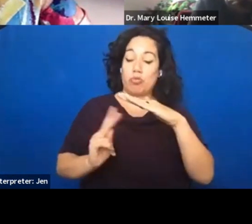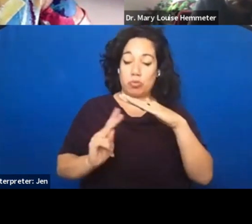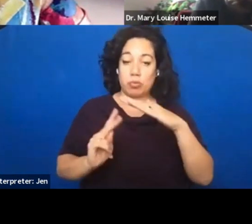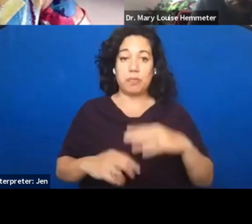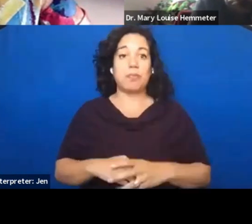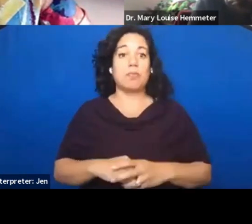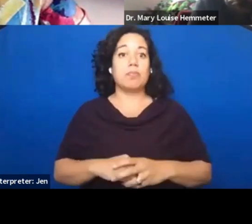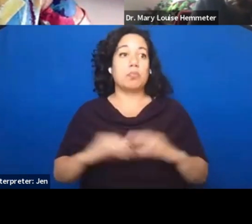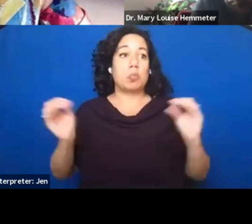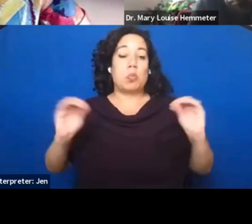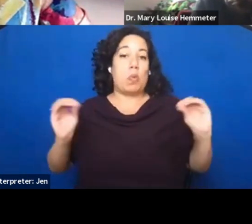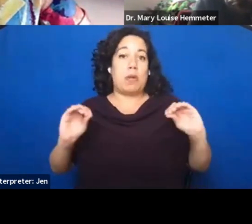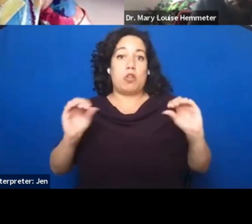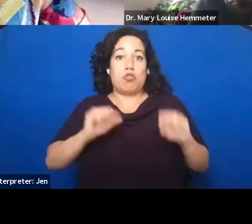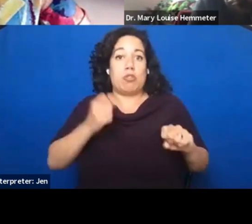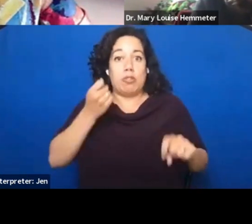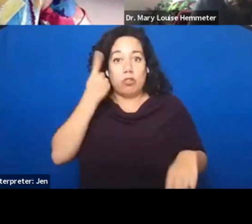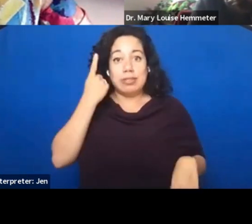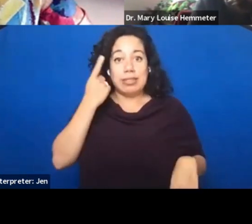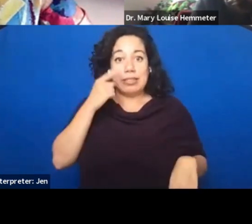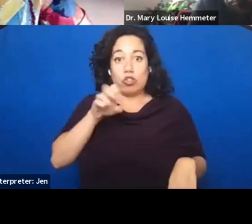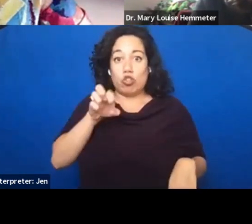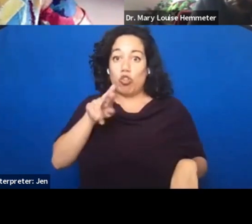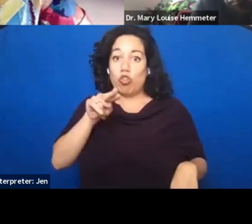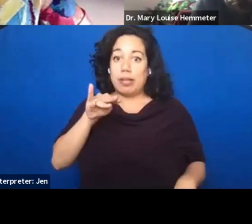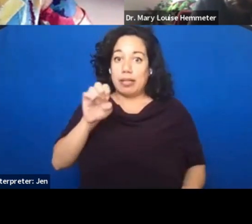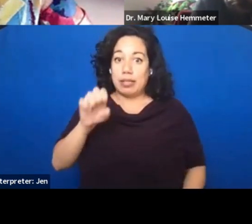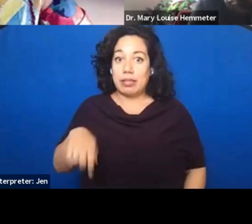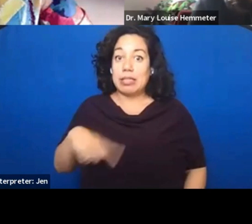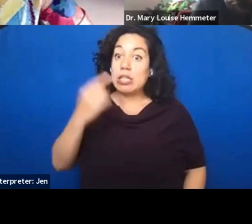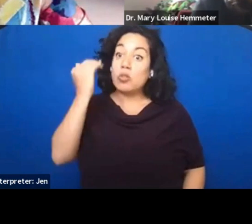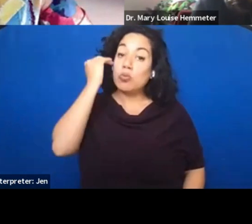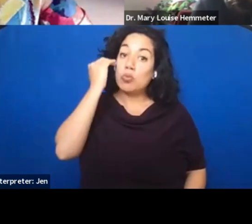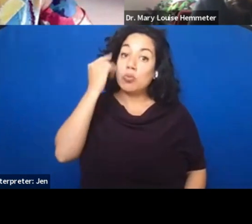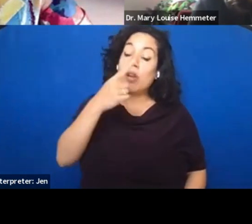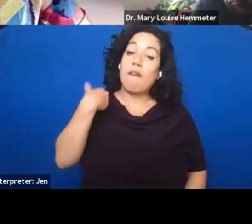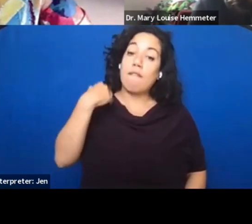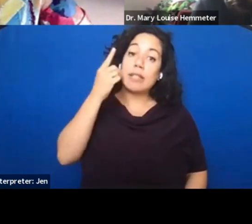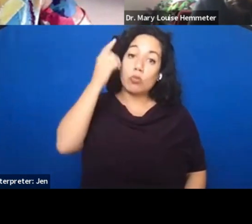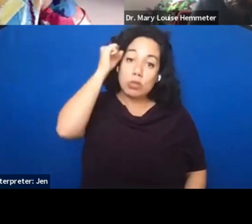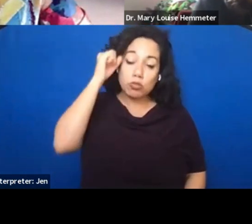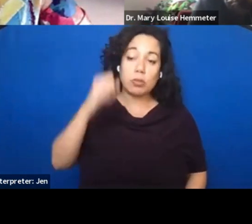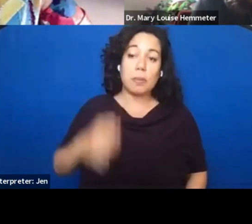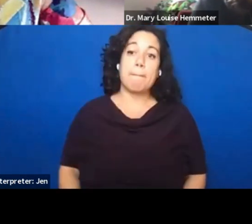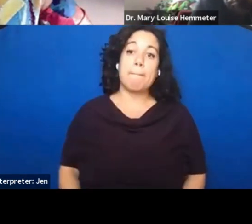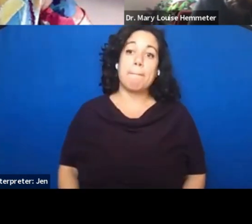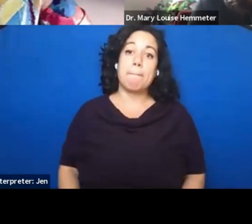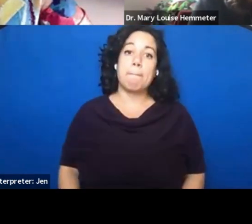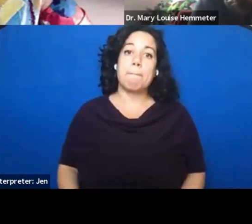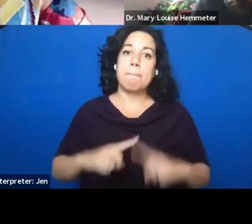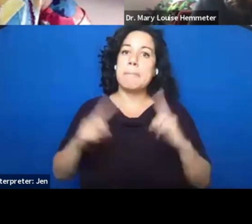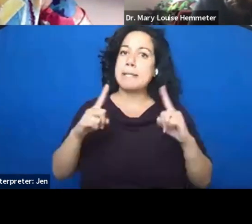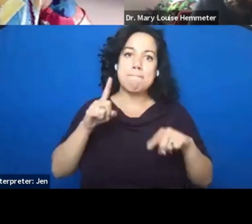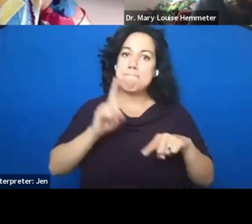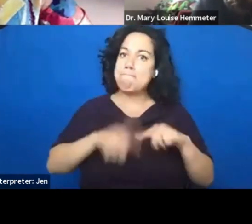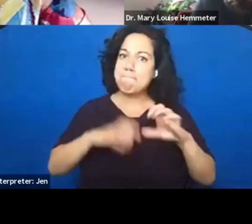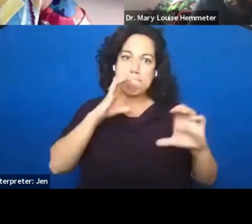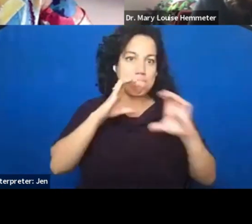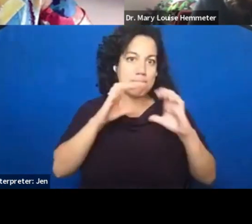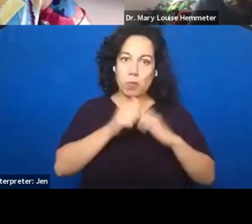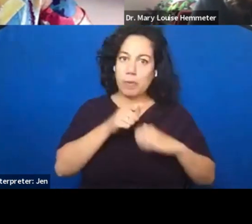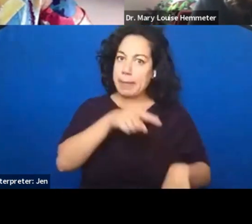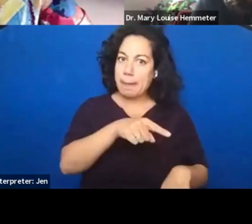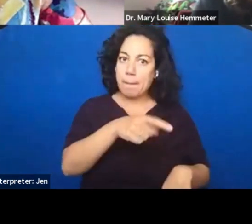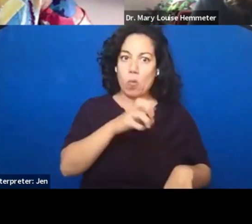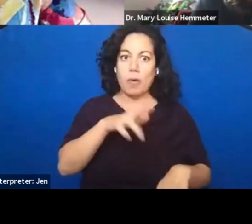one could understand Ernie. They knew he was Down syndrome, but they couldn't communicate to him or to